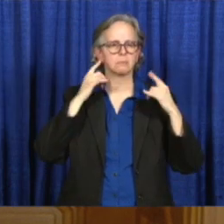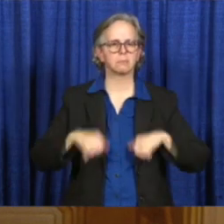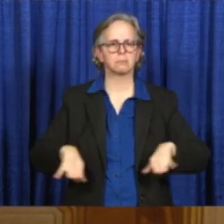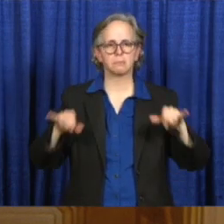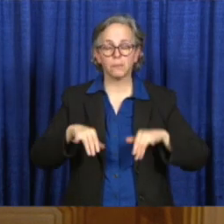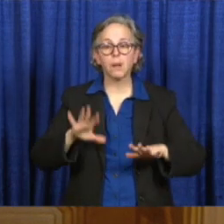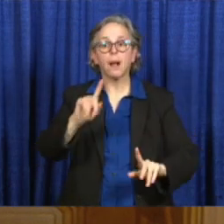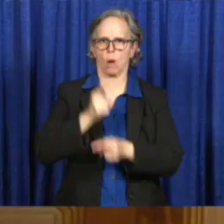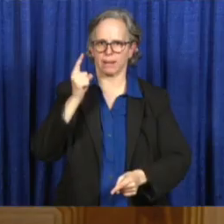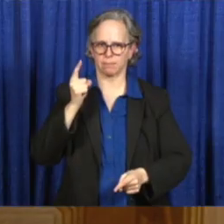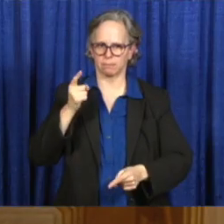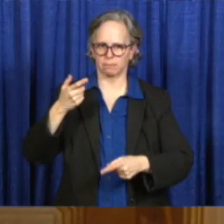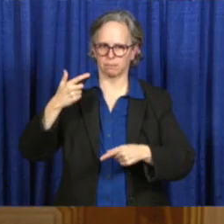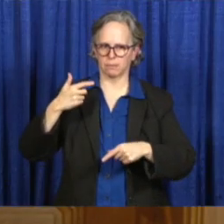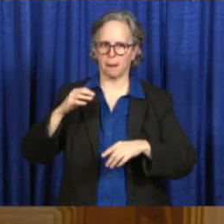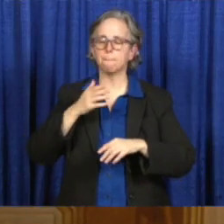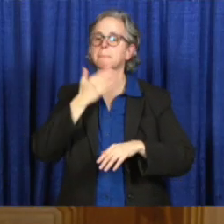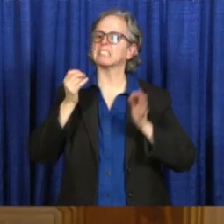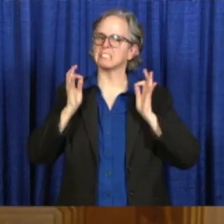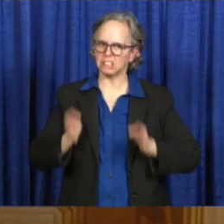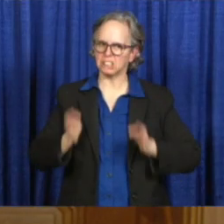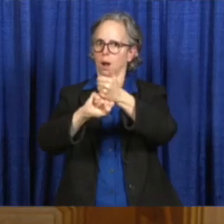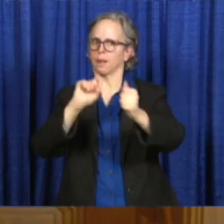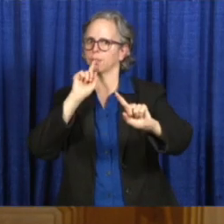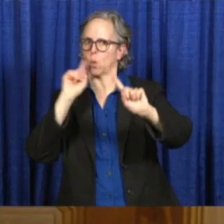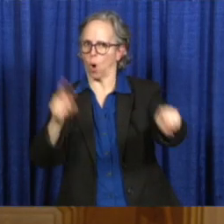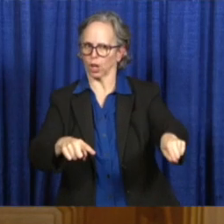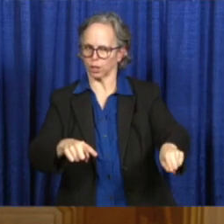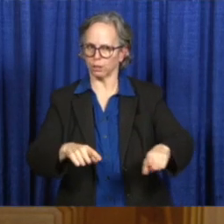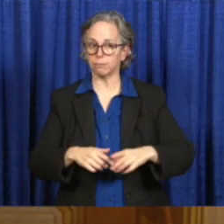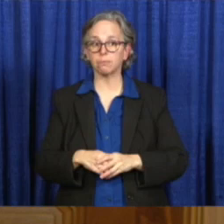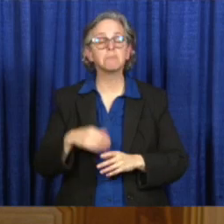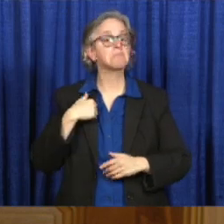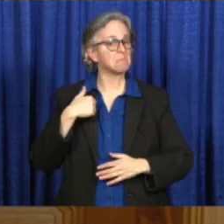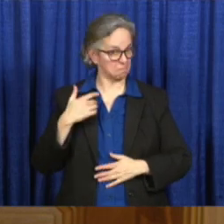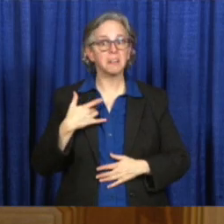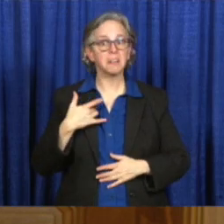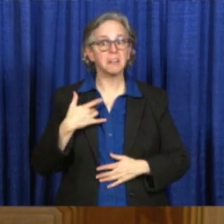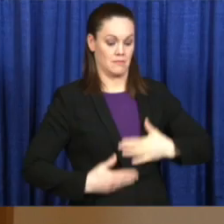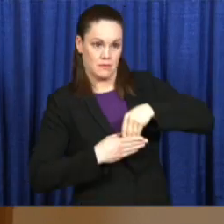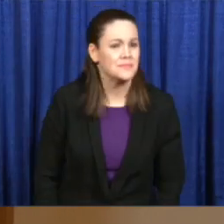Now, but it's the Attorney General to take what I do. Thank you.